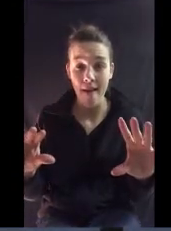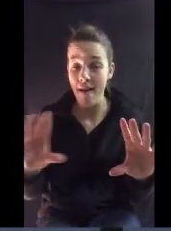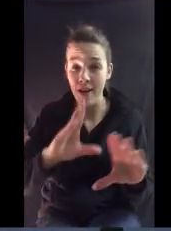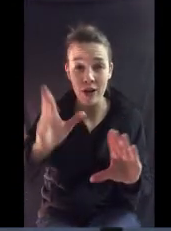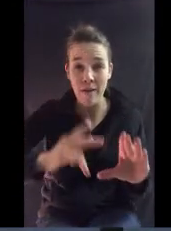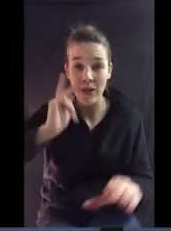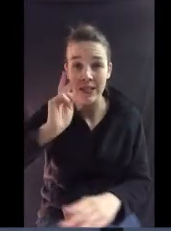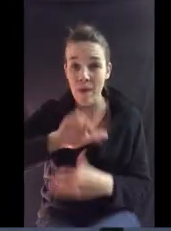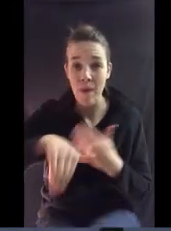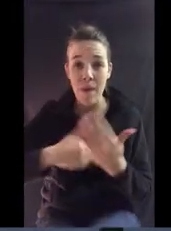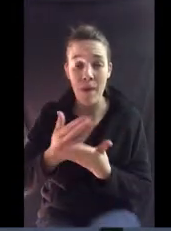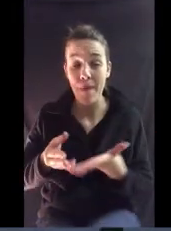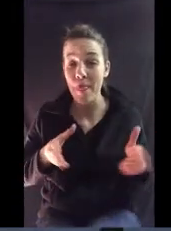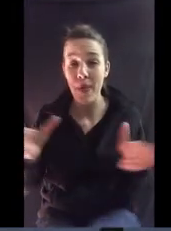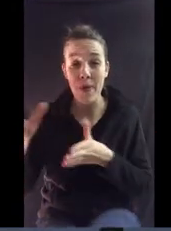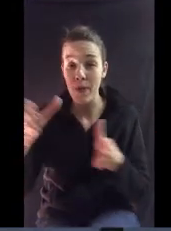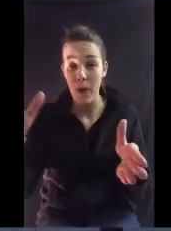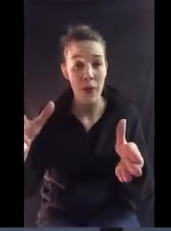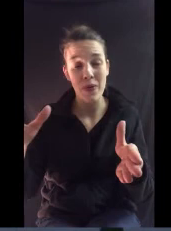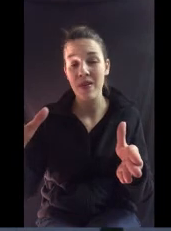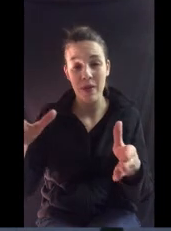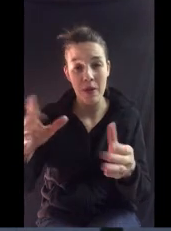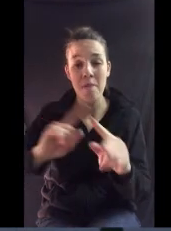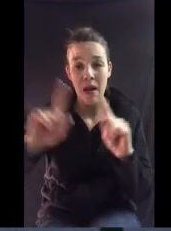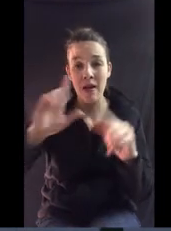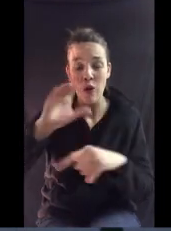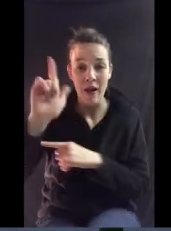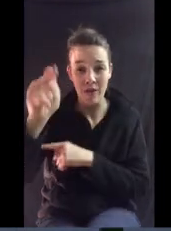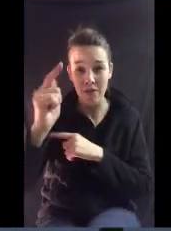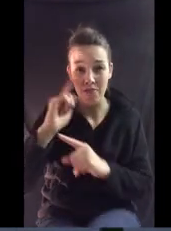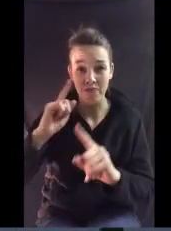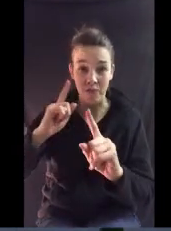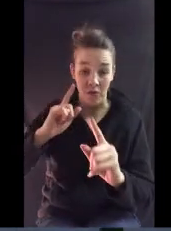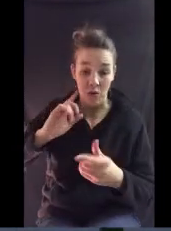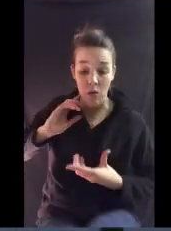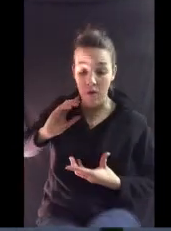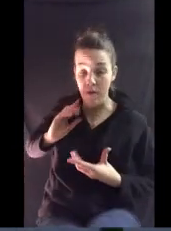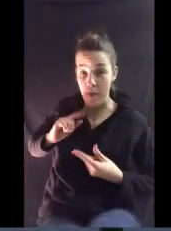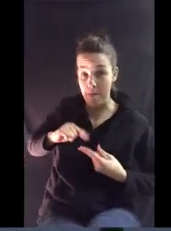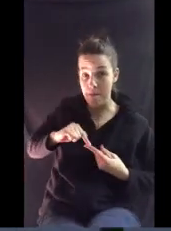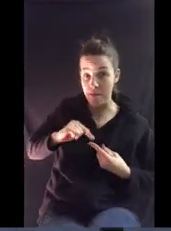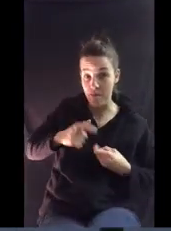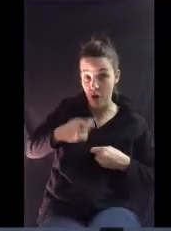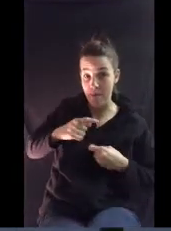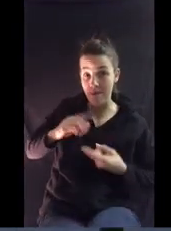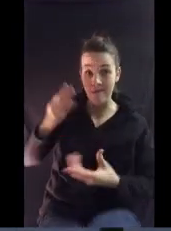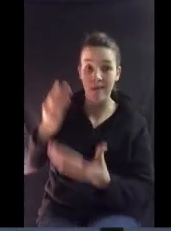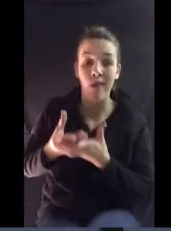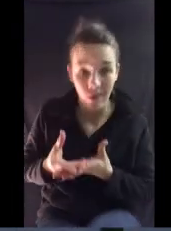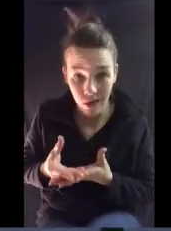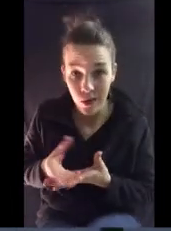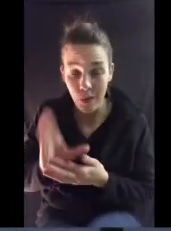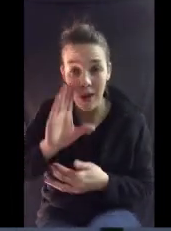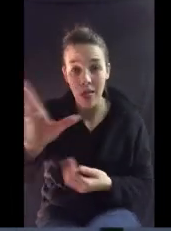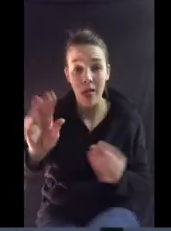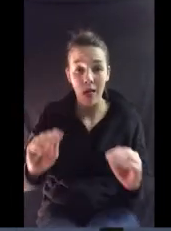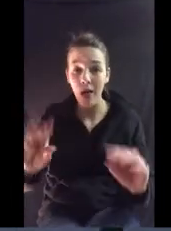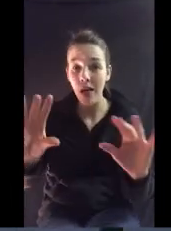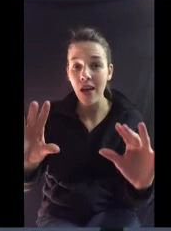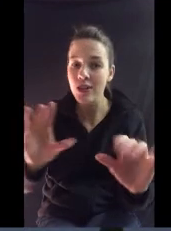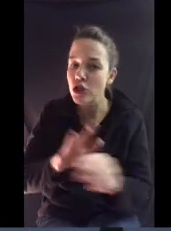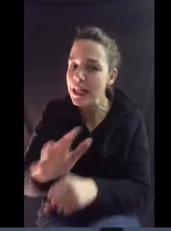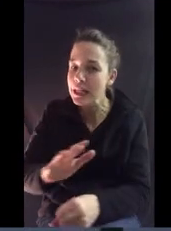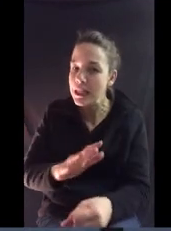on. You never see the entire road laid out before you, but you eventually get from point A to point B because